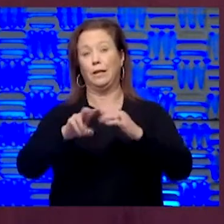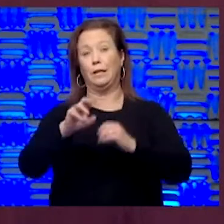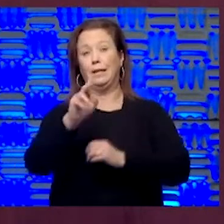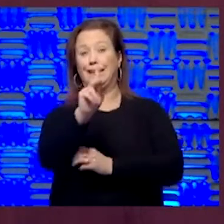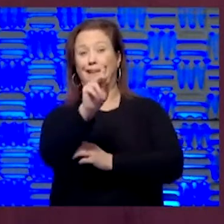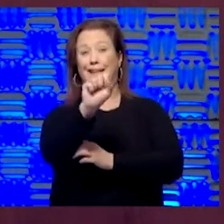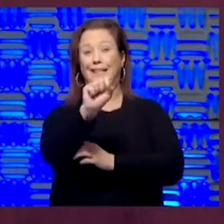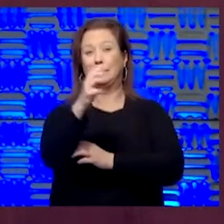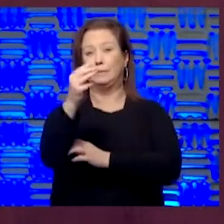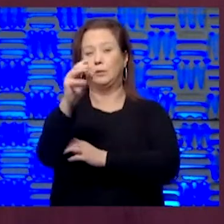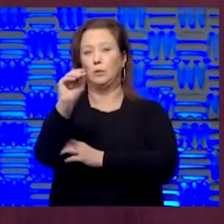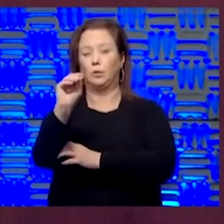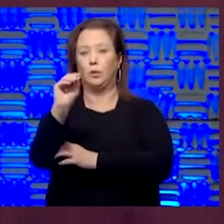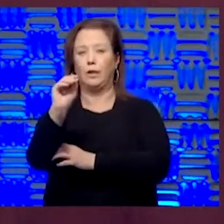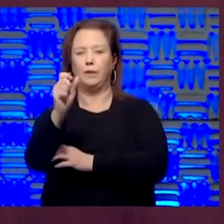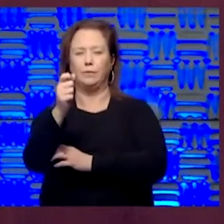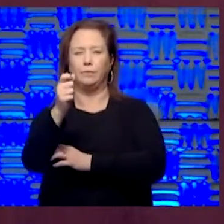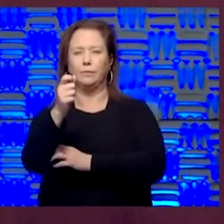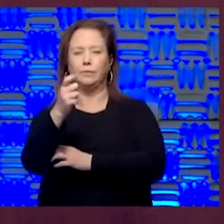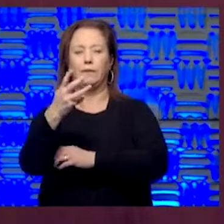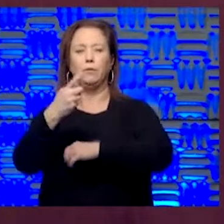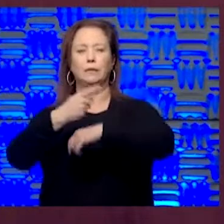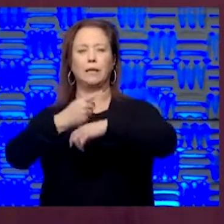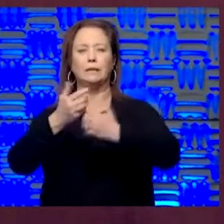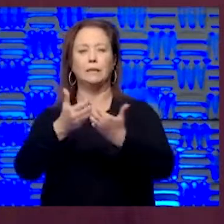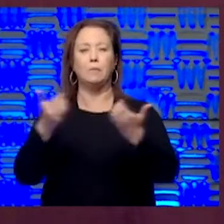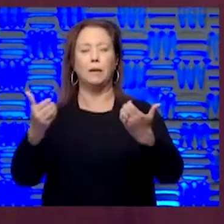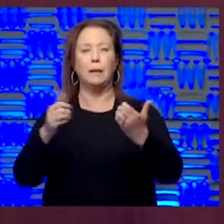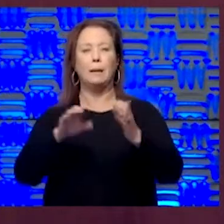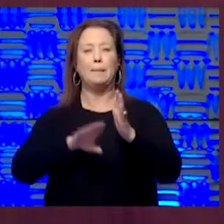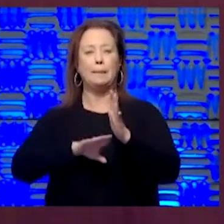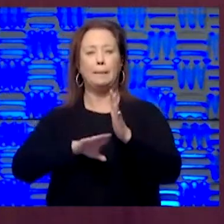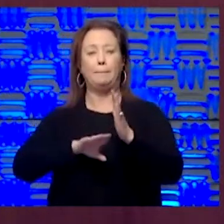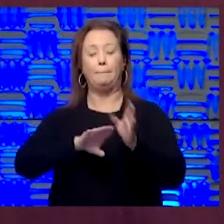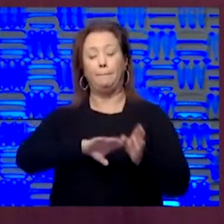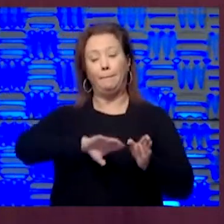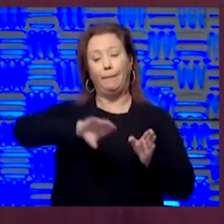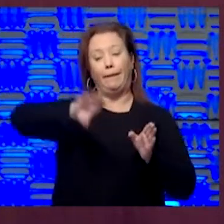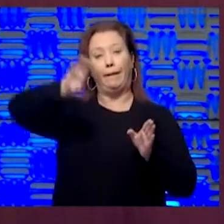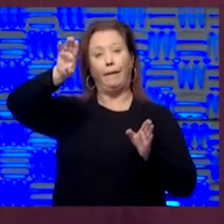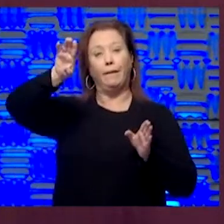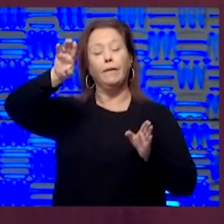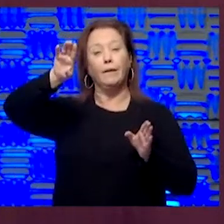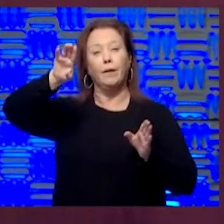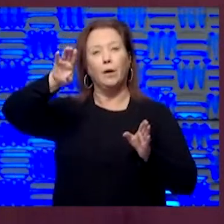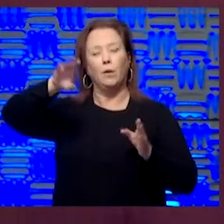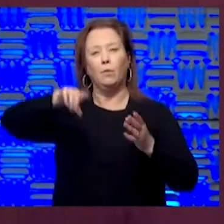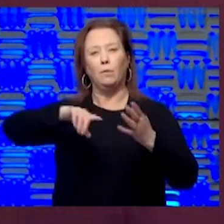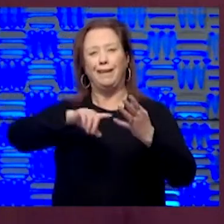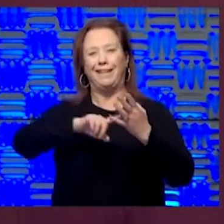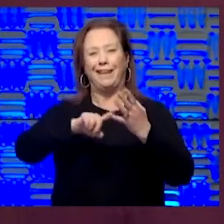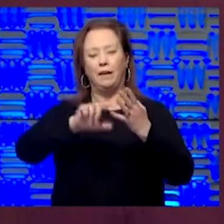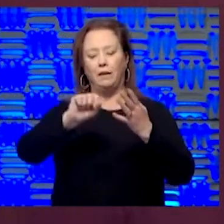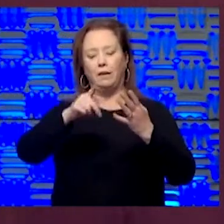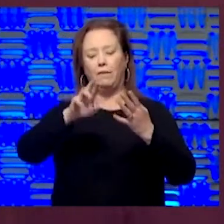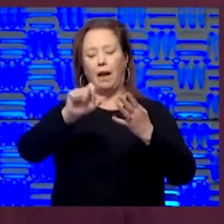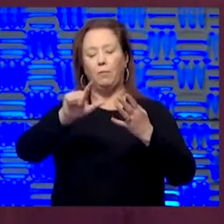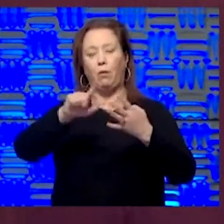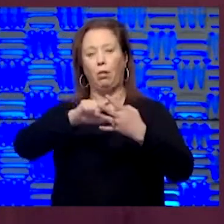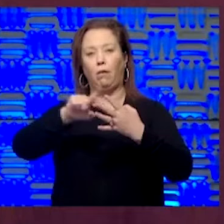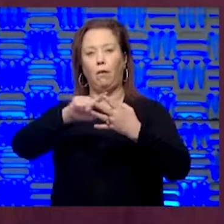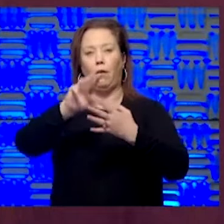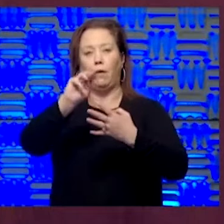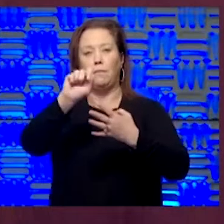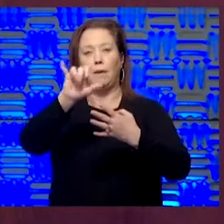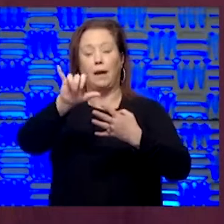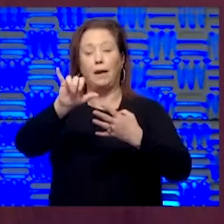Missouri, but they're a couple days apart, but the peak is going to be around the end of this month or the first part of May. There's another model that suggests it's going to be the